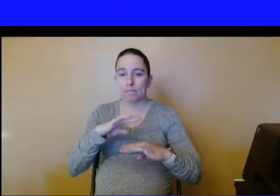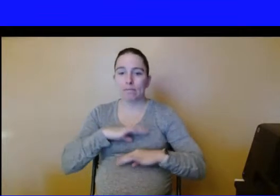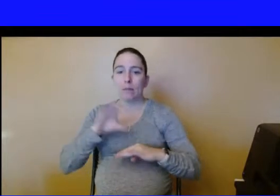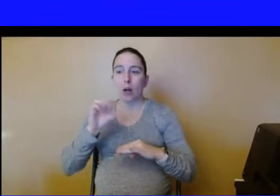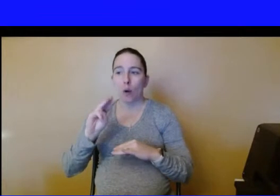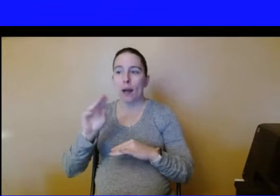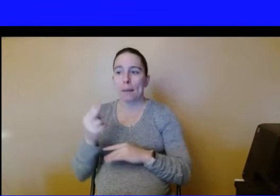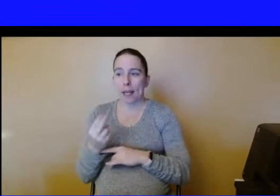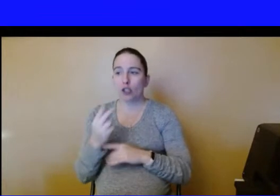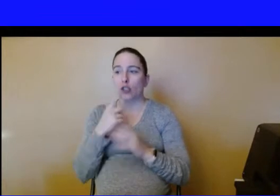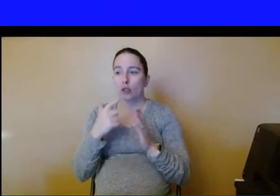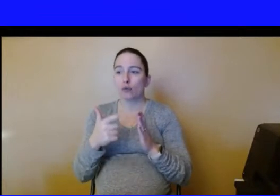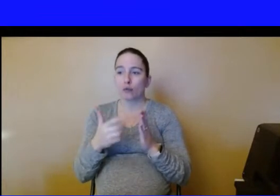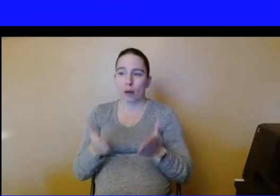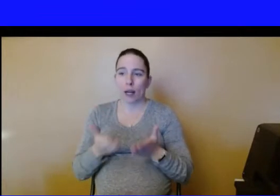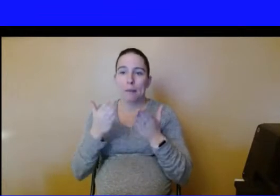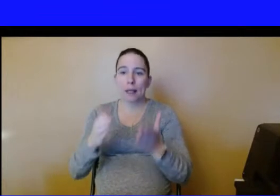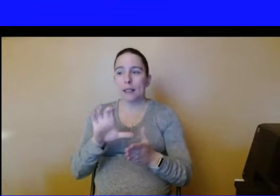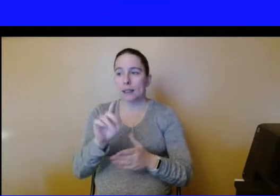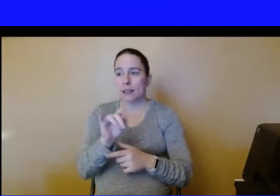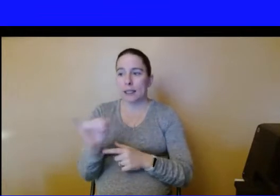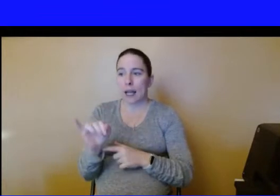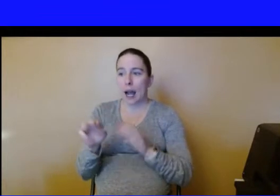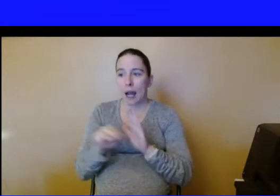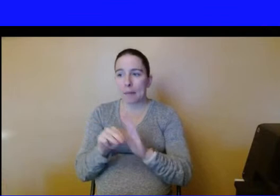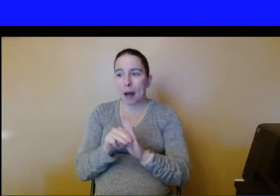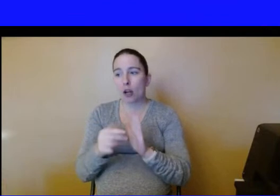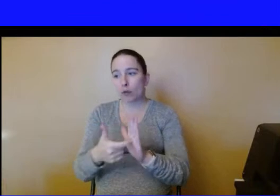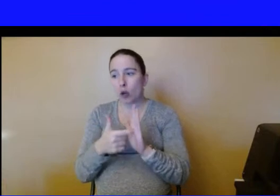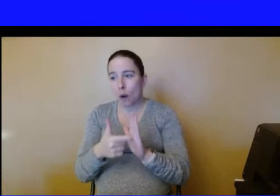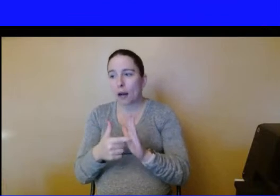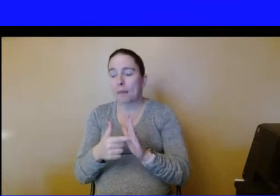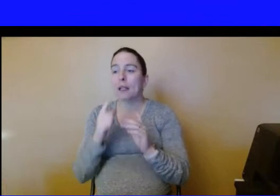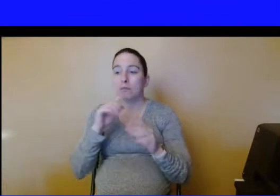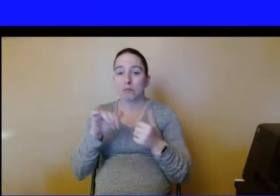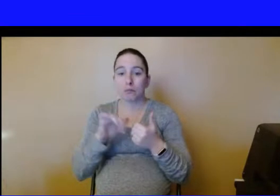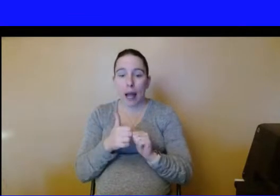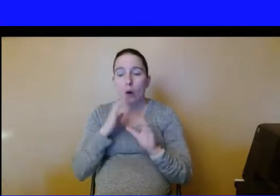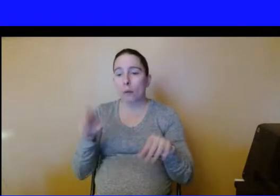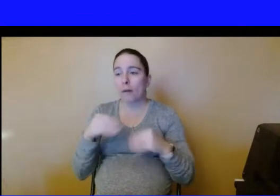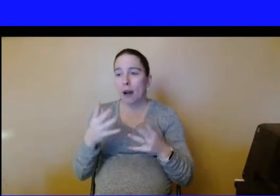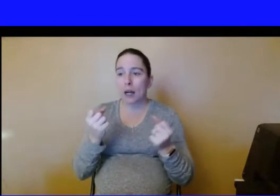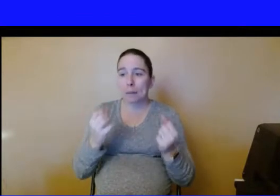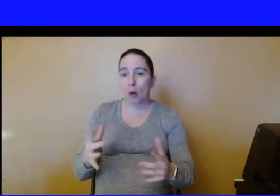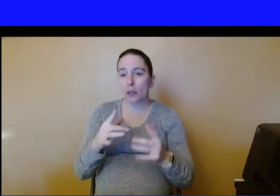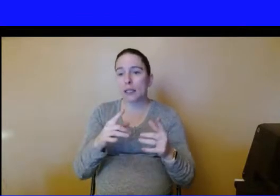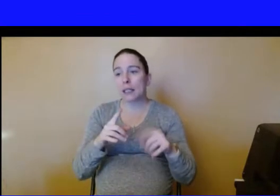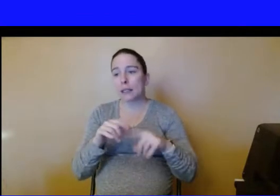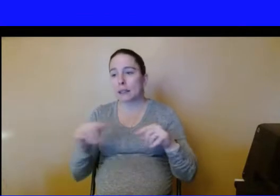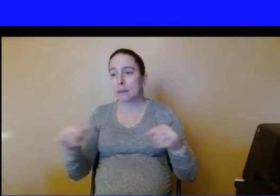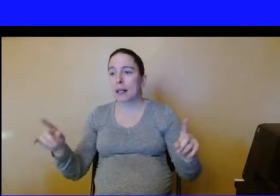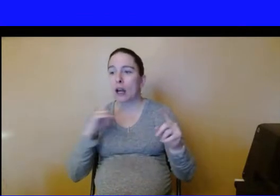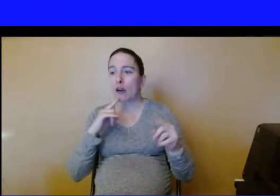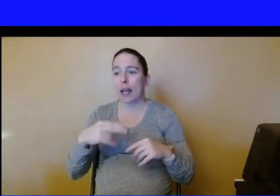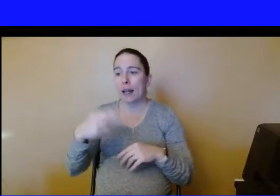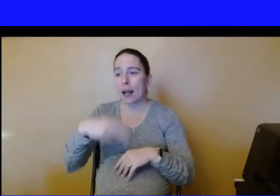Management Society of America Case Management Practice Improvements in 2019.